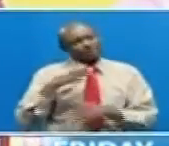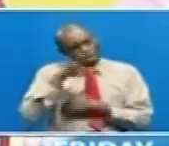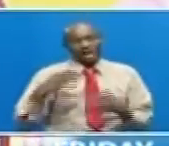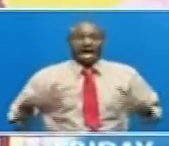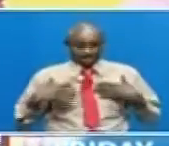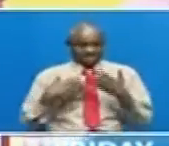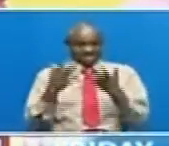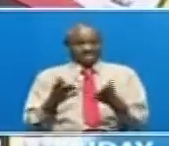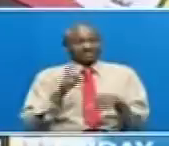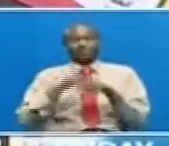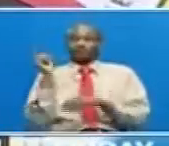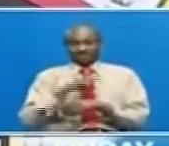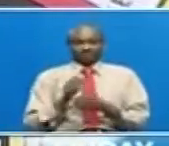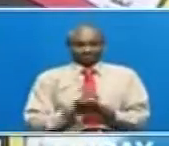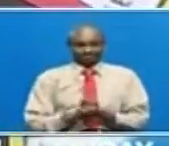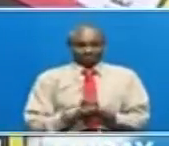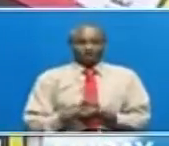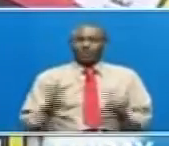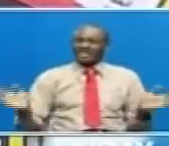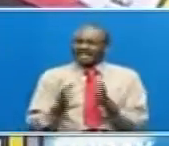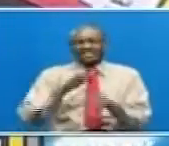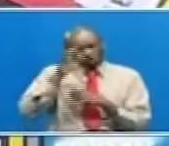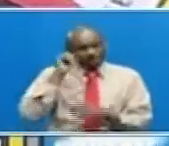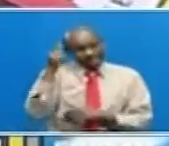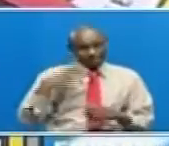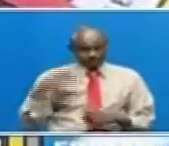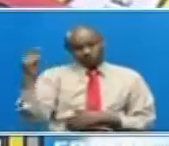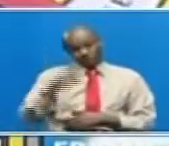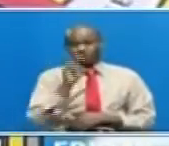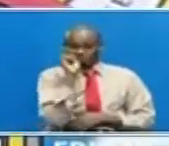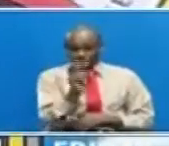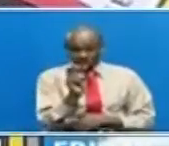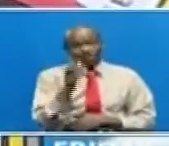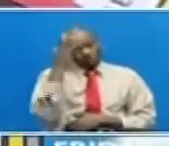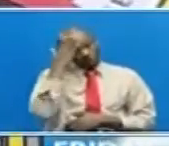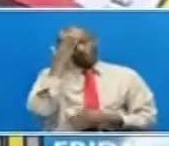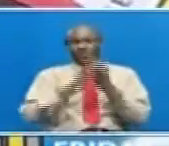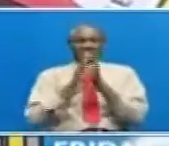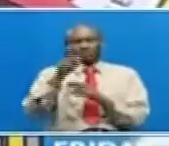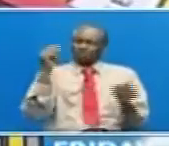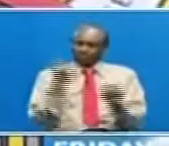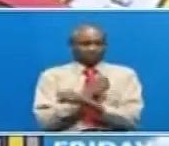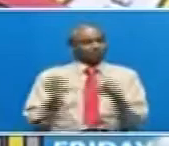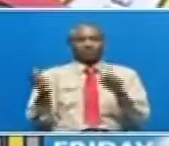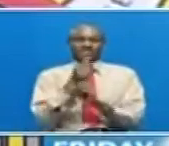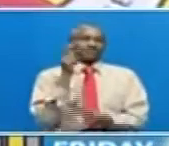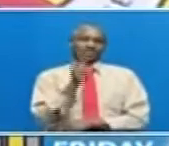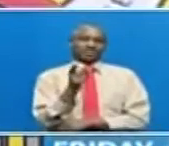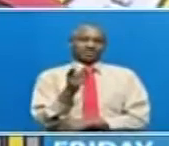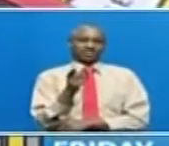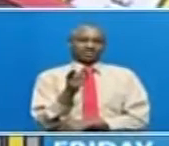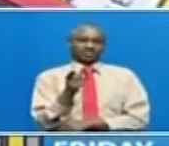is happy by the end of the day. We encourage all the Kenyans to come and watch us play. We know we can't do this without you guys. Your support is really great,